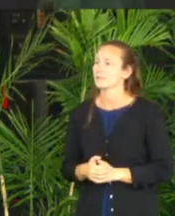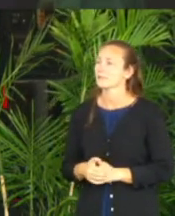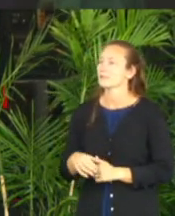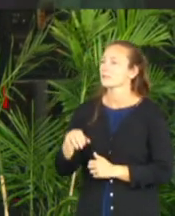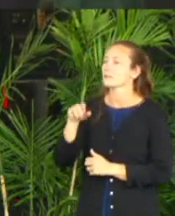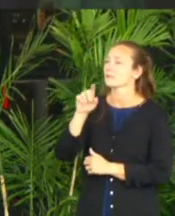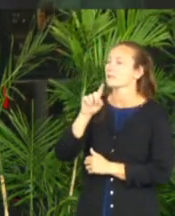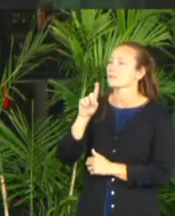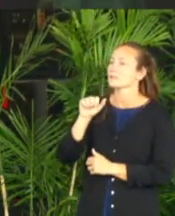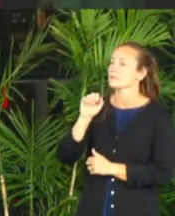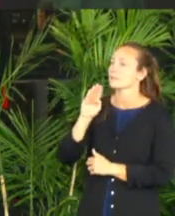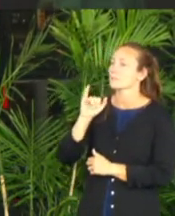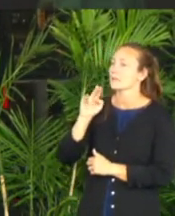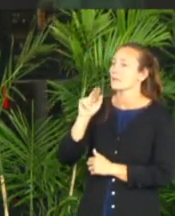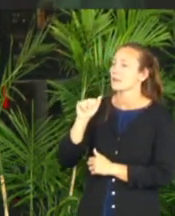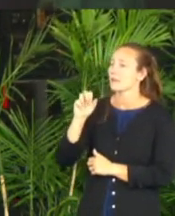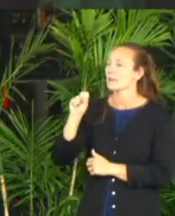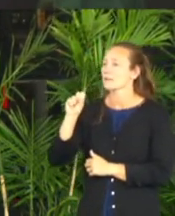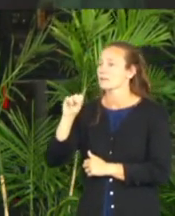Zabina Silva,